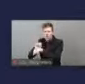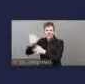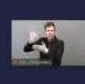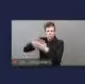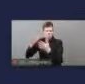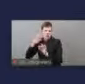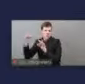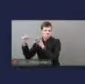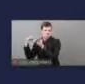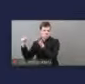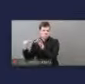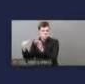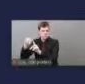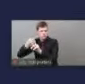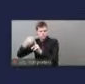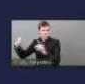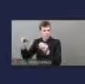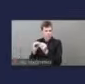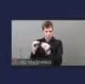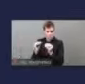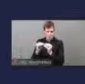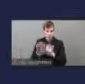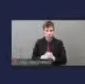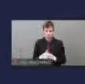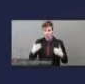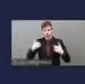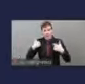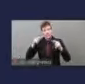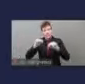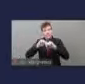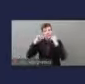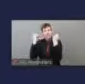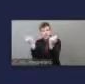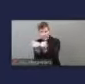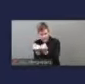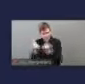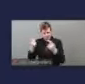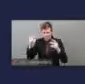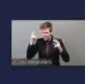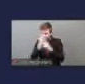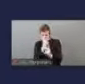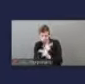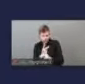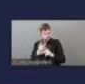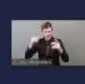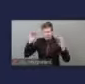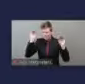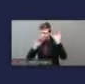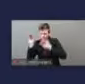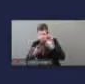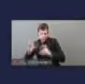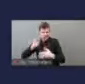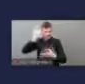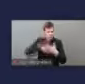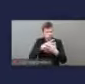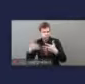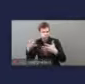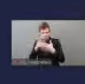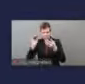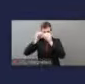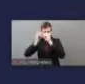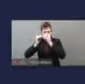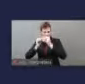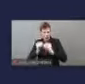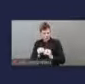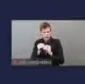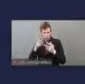health and this public health emergency in New Mexico are, in fact, some of the leading experts in the country, and we're very lucky to have them here.